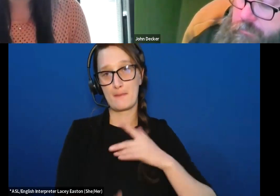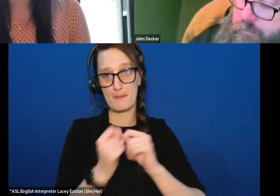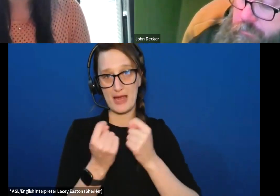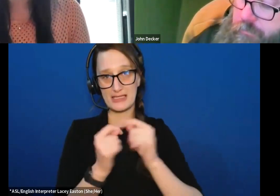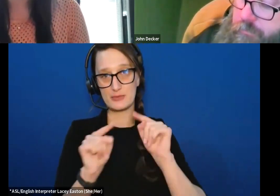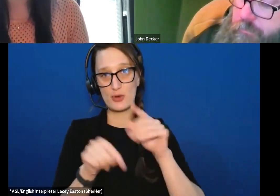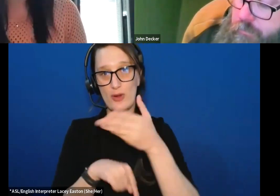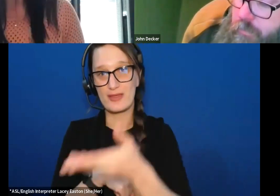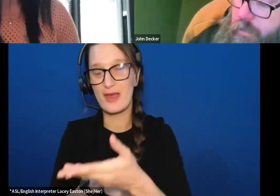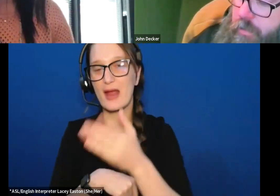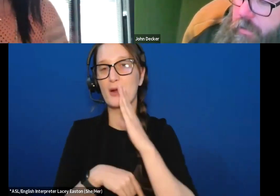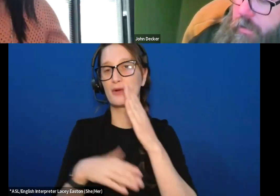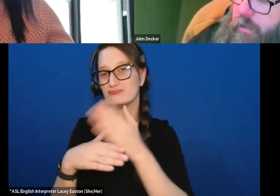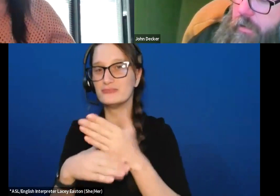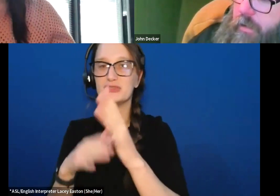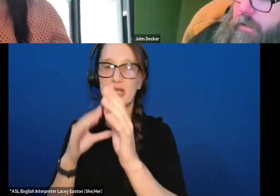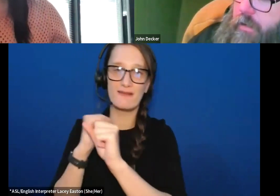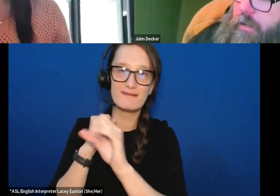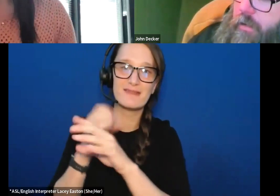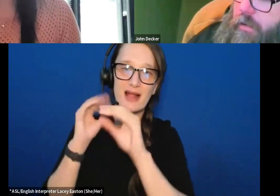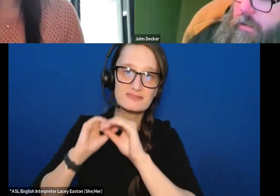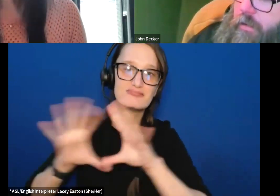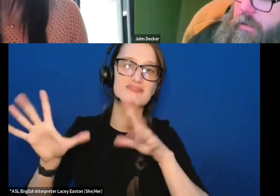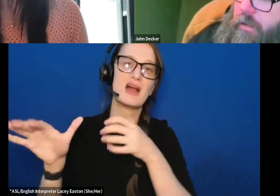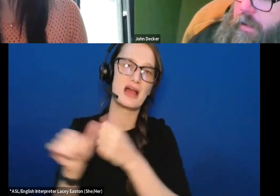update staff on this. And that's all.